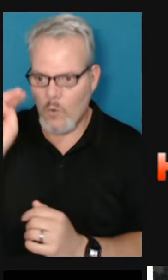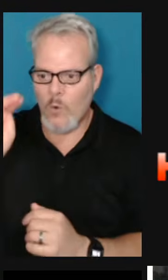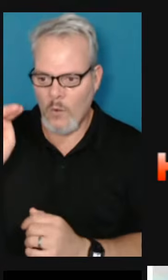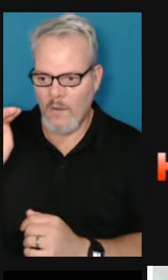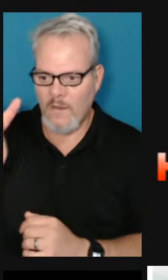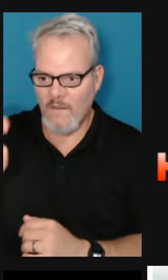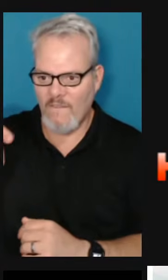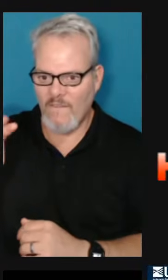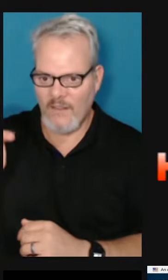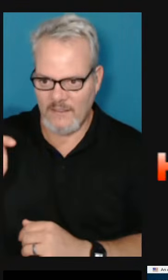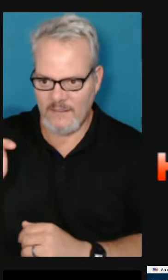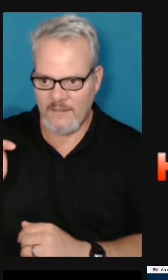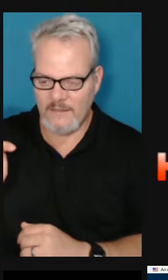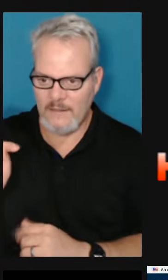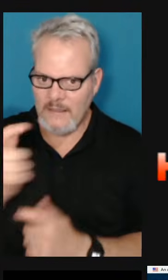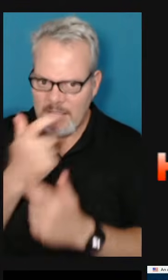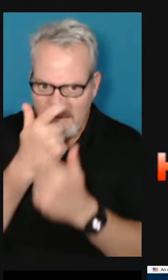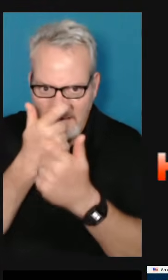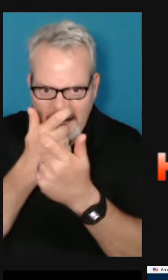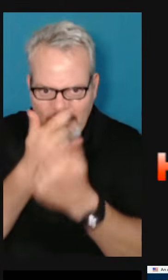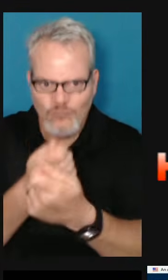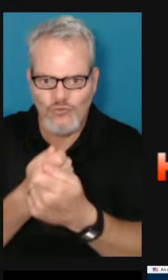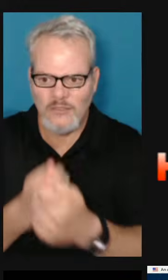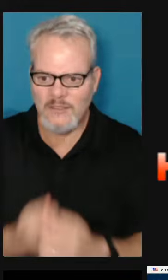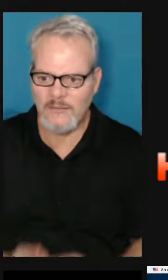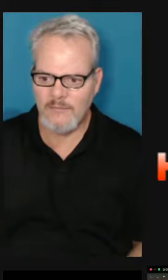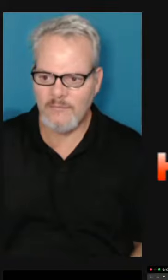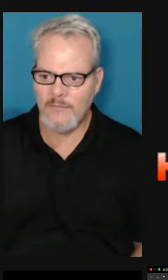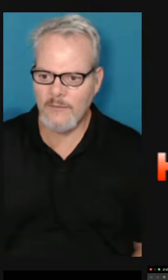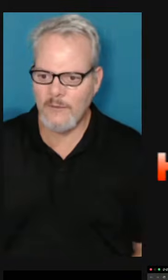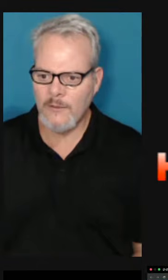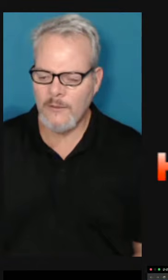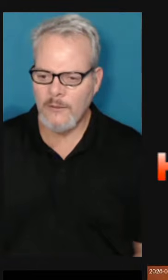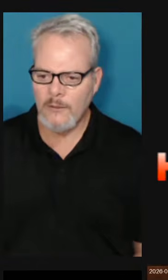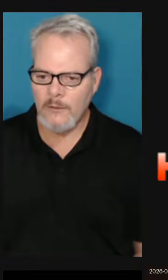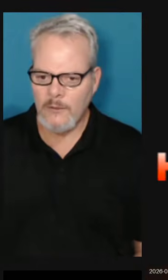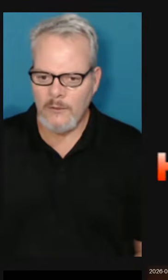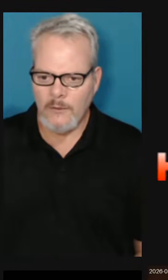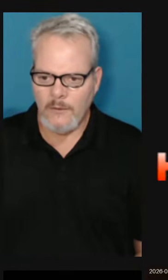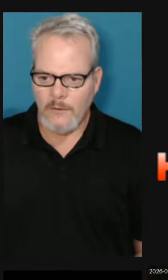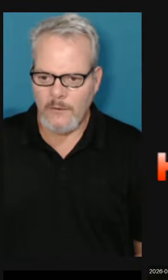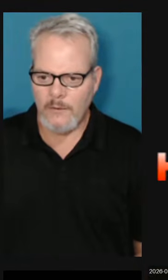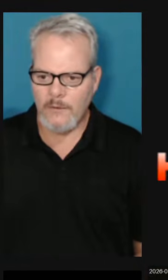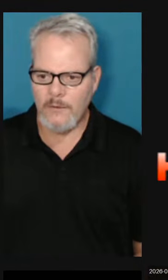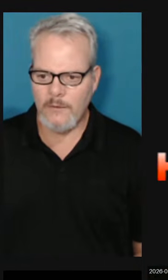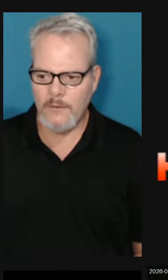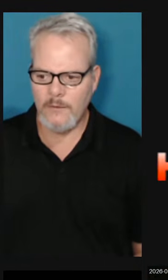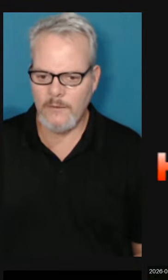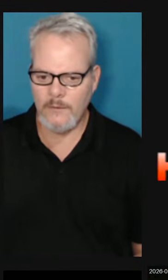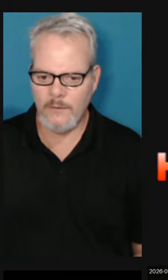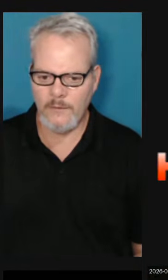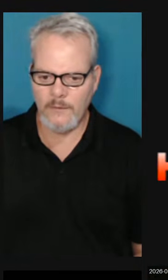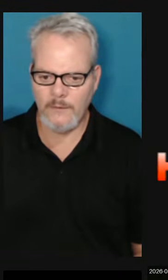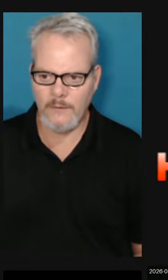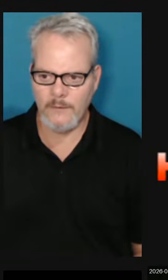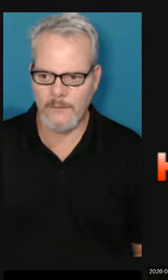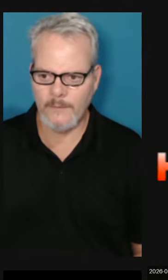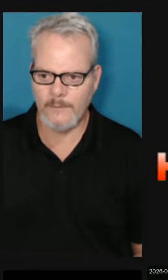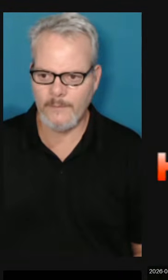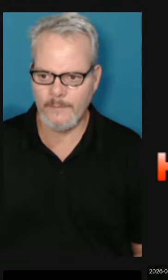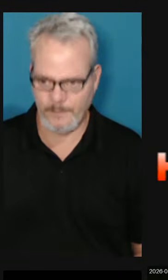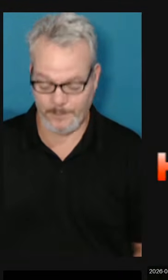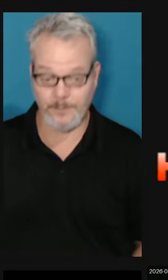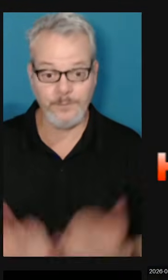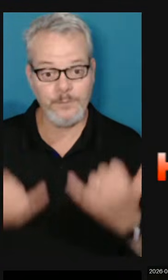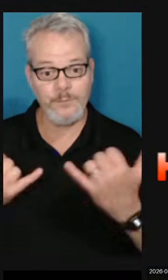And pretty interesting set of images there. So for our time lapses, let's show you guys.